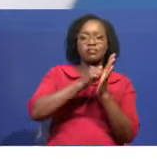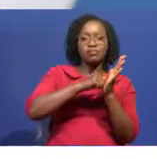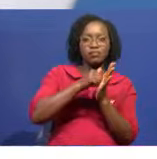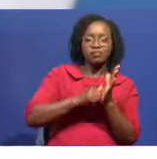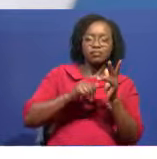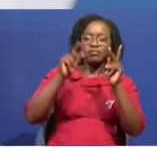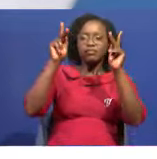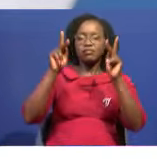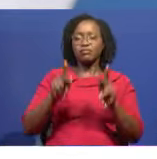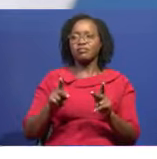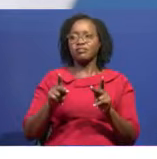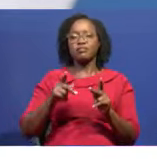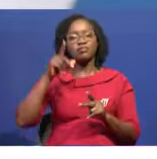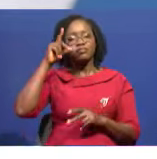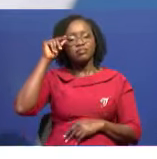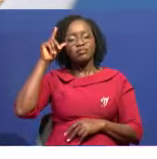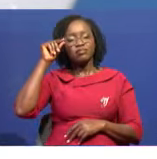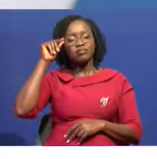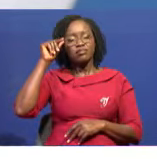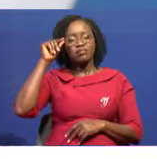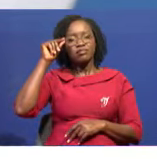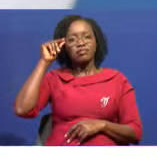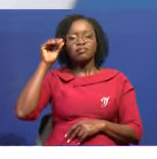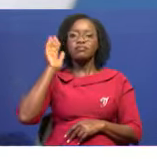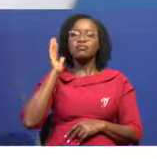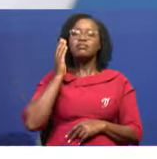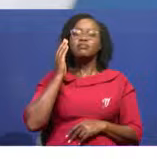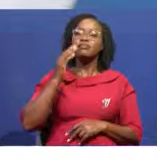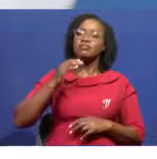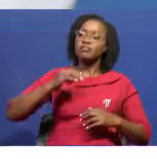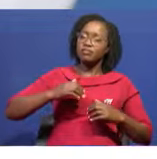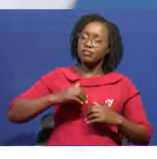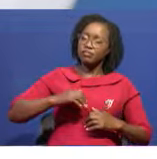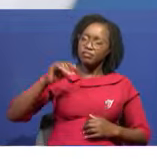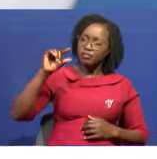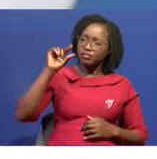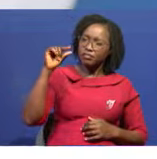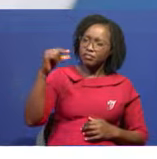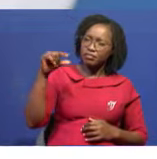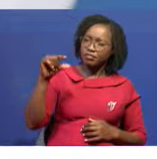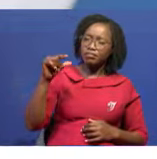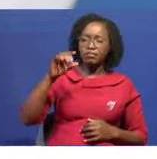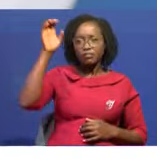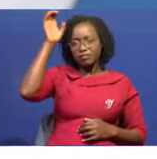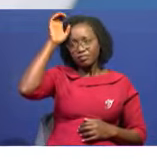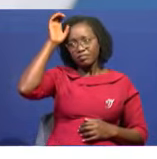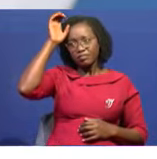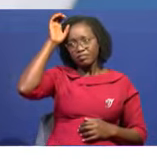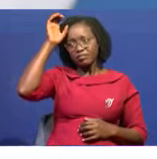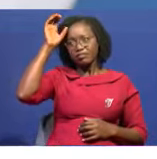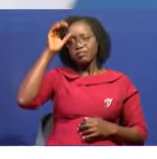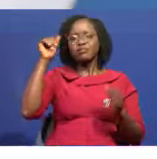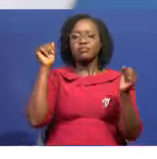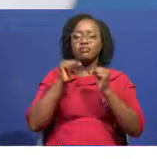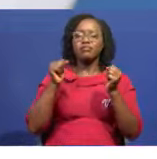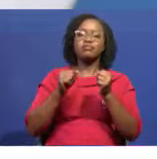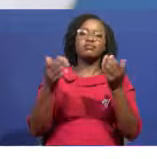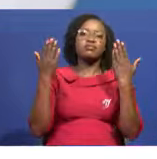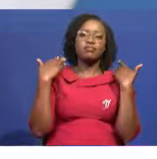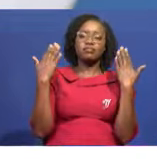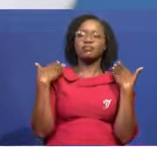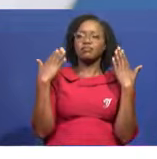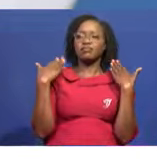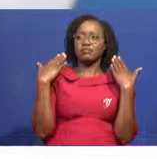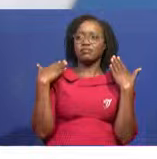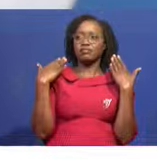Makueni, Kisumu, Mombasa, Isiolo, Garissa, Eldoret, and I think Nyahururu and Meru. So those